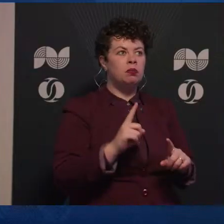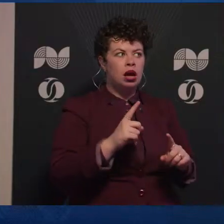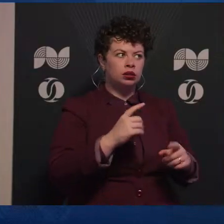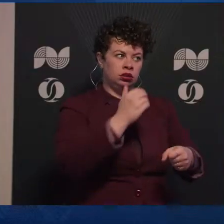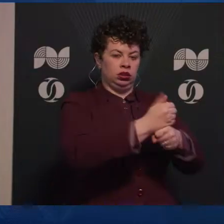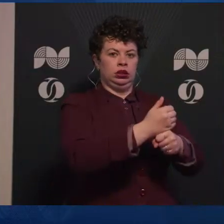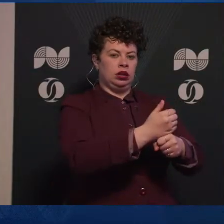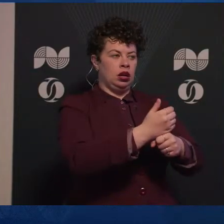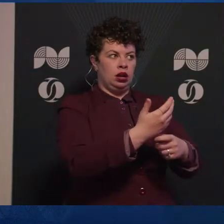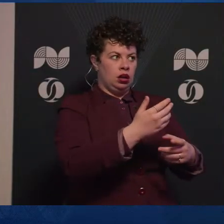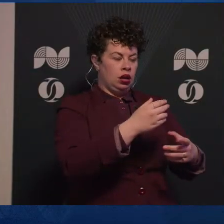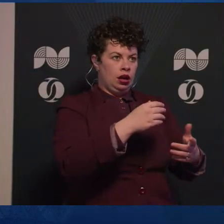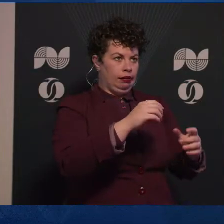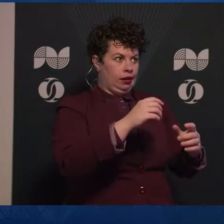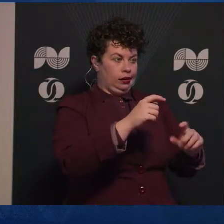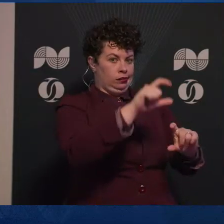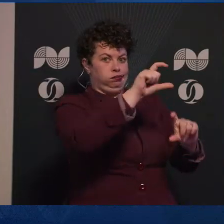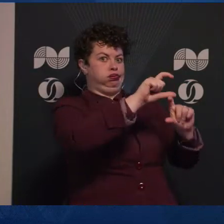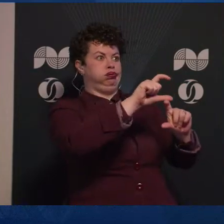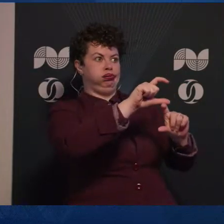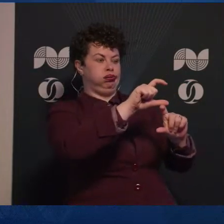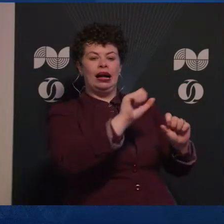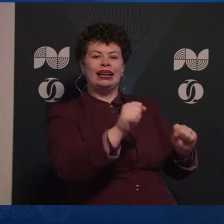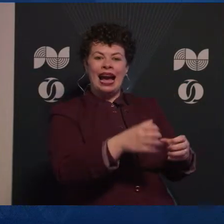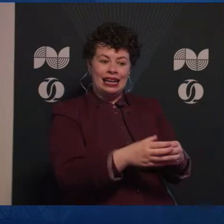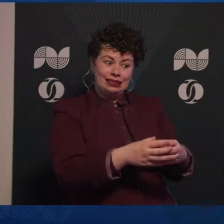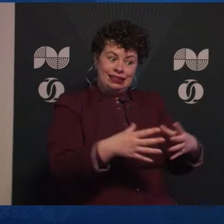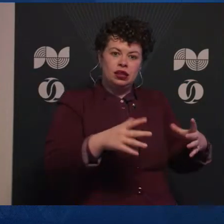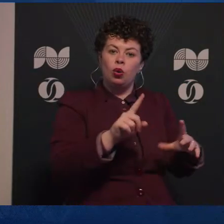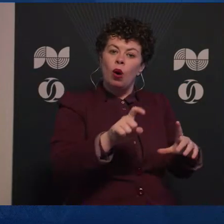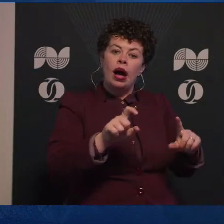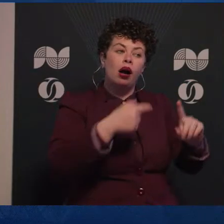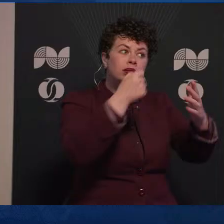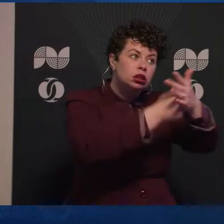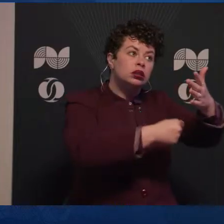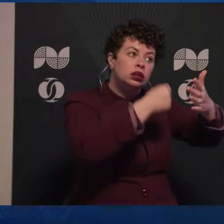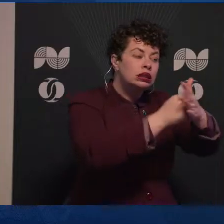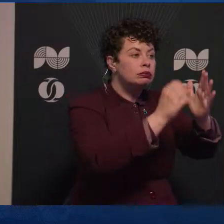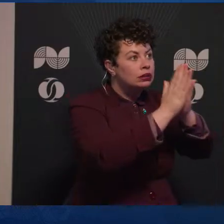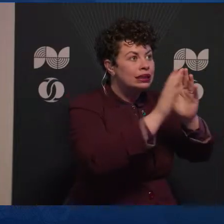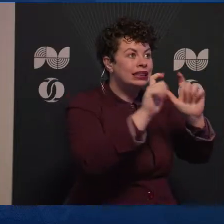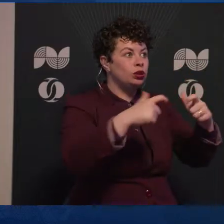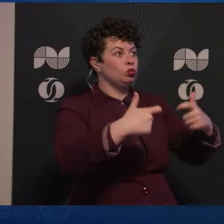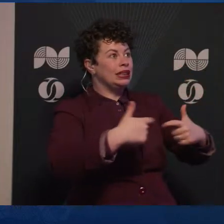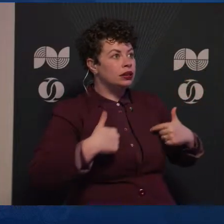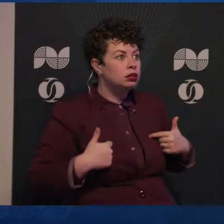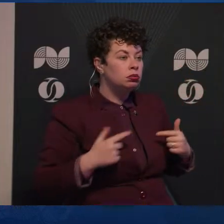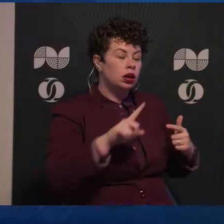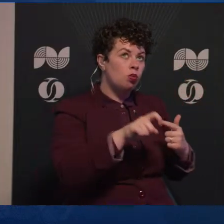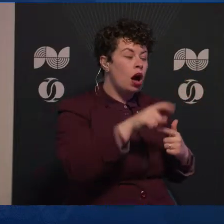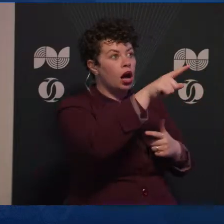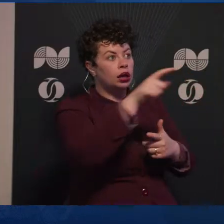they never grow up because they spend all their time lobbying for continued protection rather than